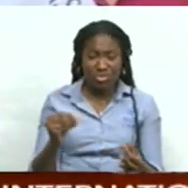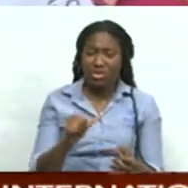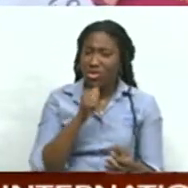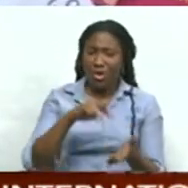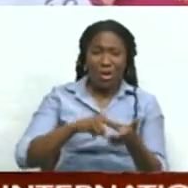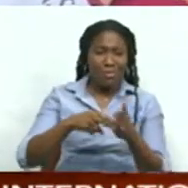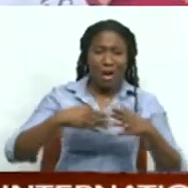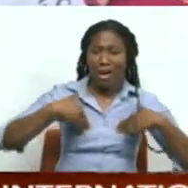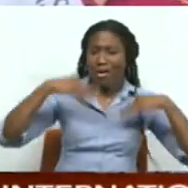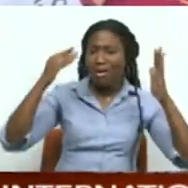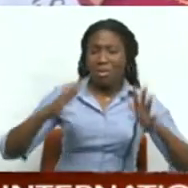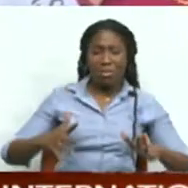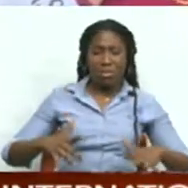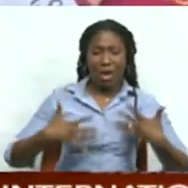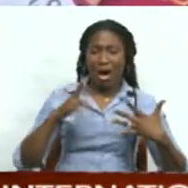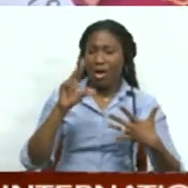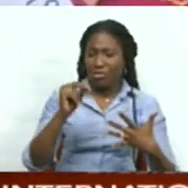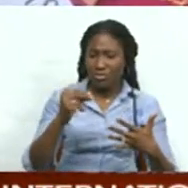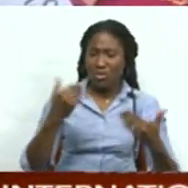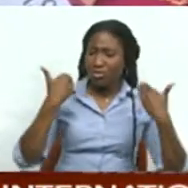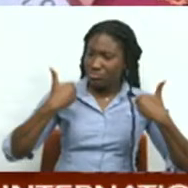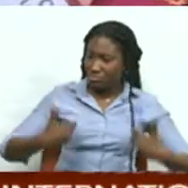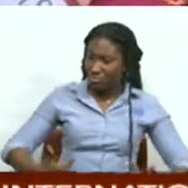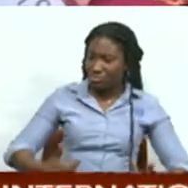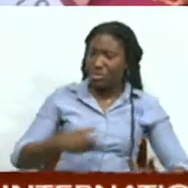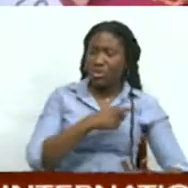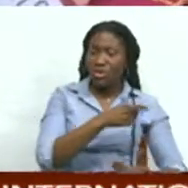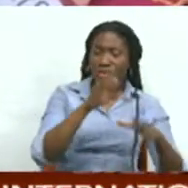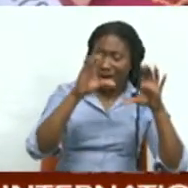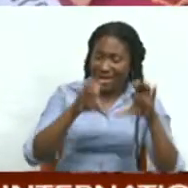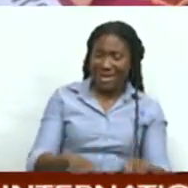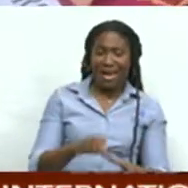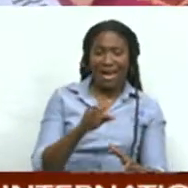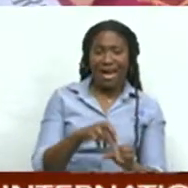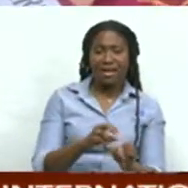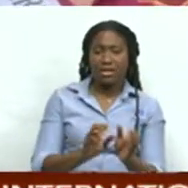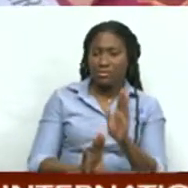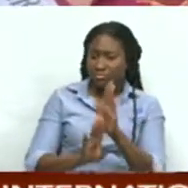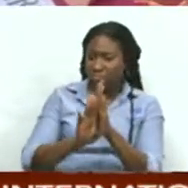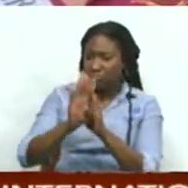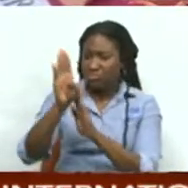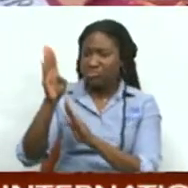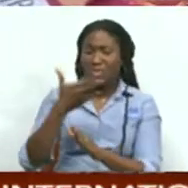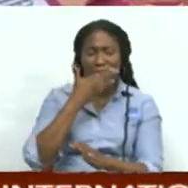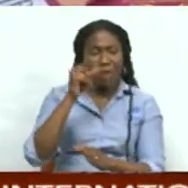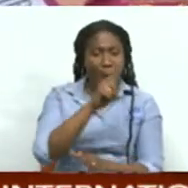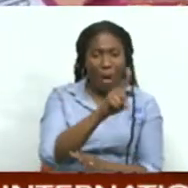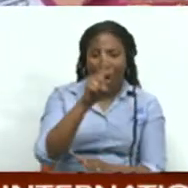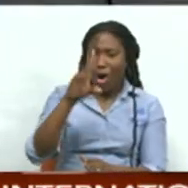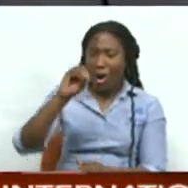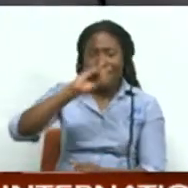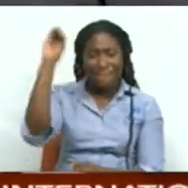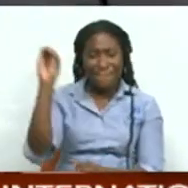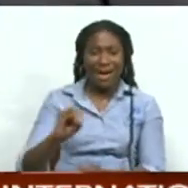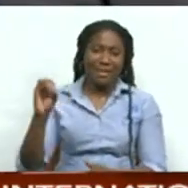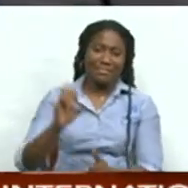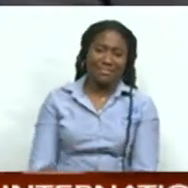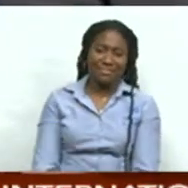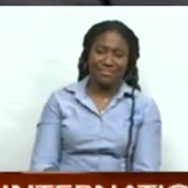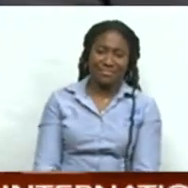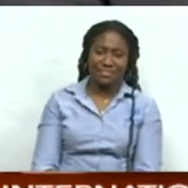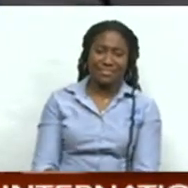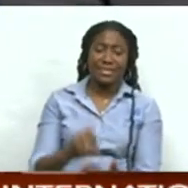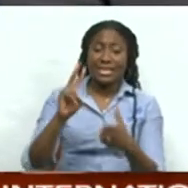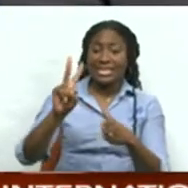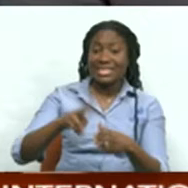I am an example of how you can come out of it at 110%. It's the second time